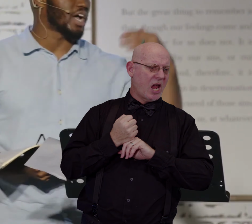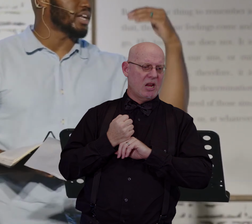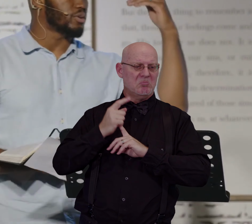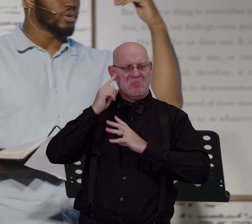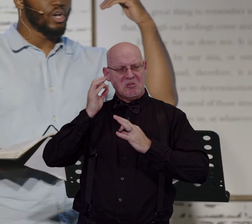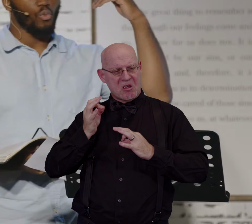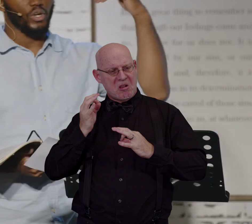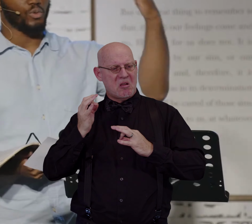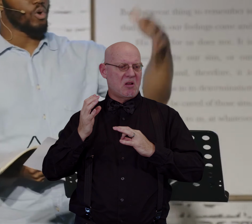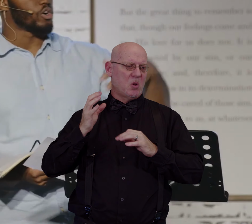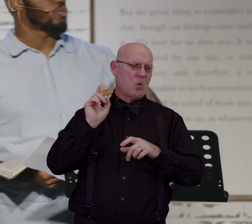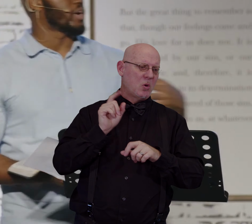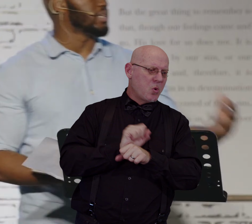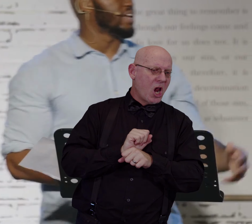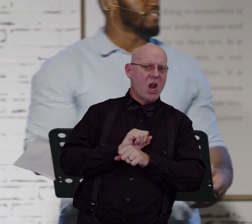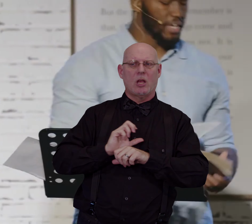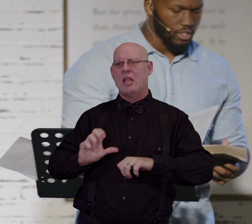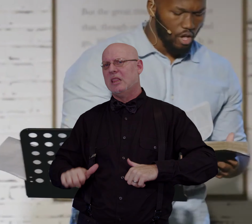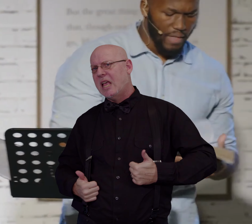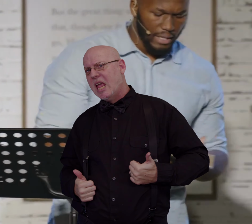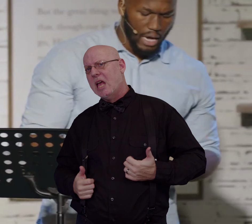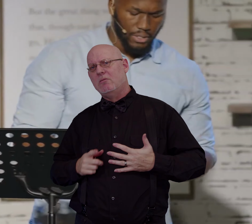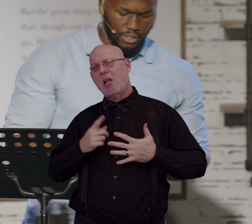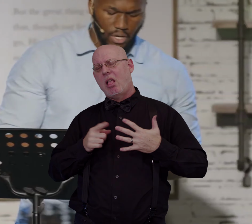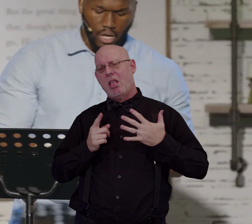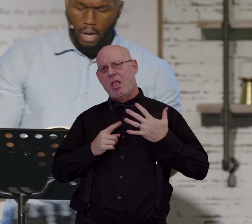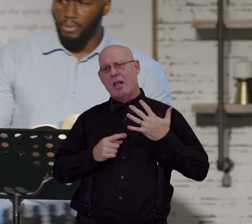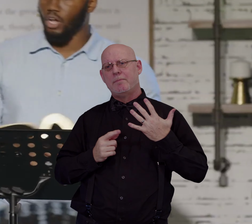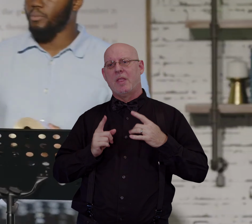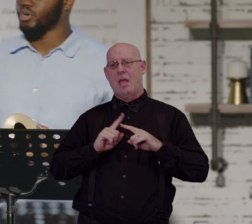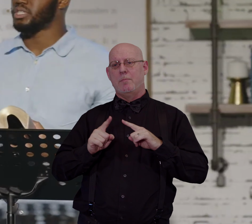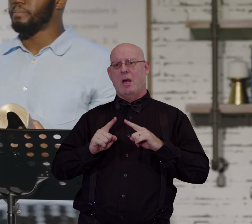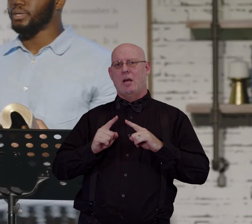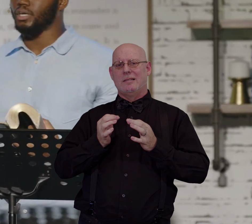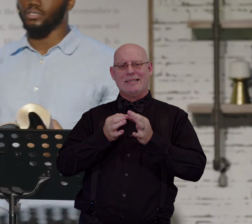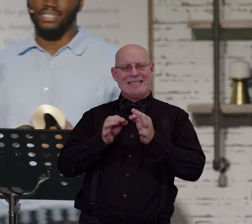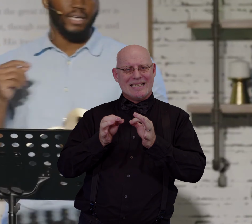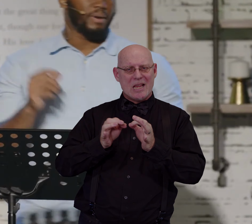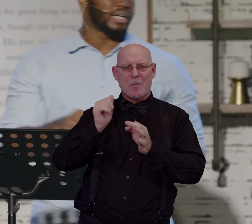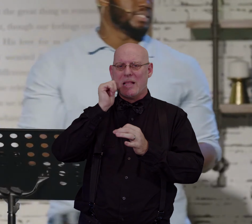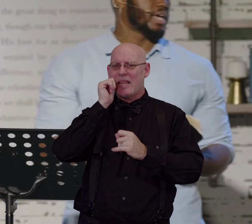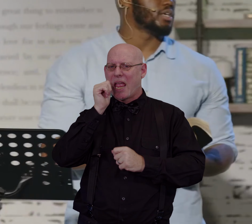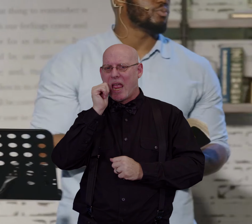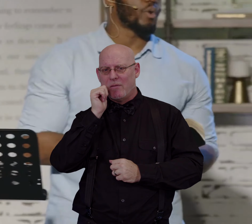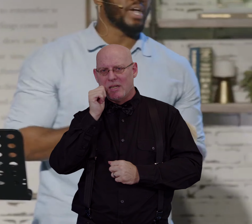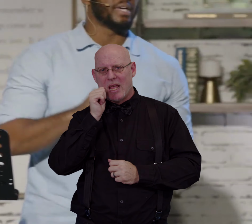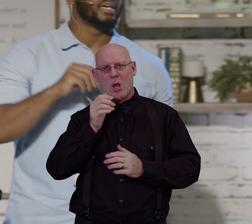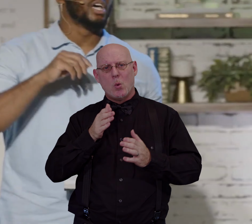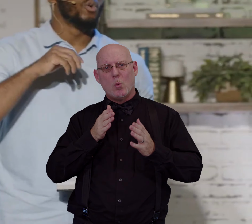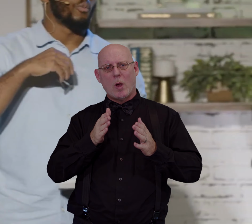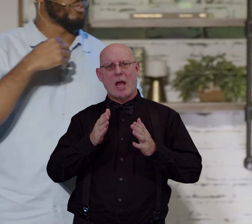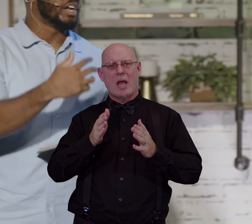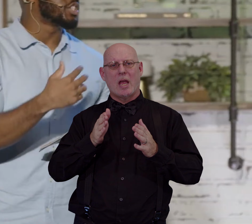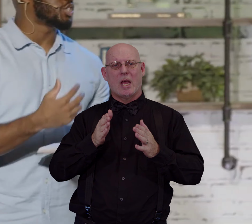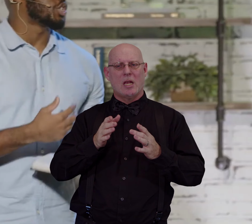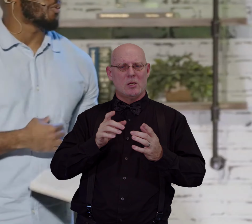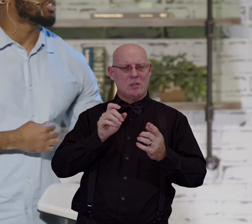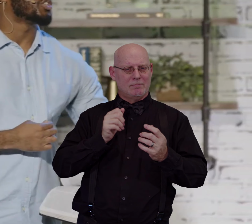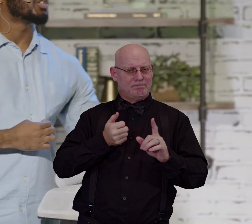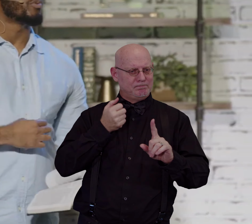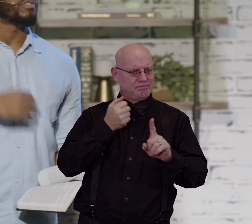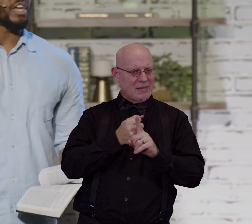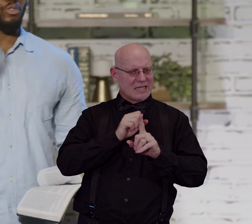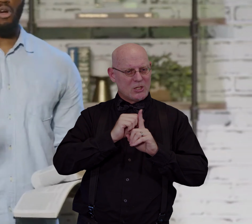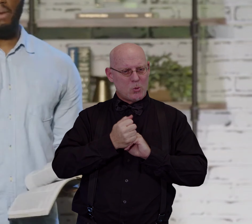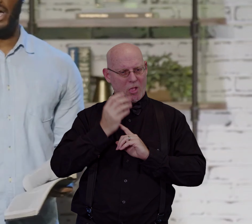it's deciding where to work, where to live, and things along that lines. But on a more simpler day-by-day way, when we run into